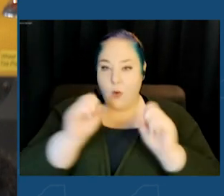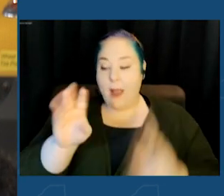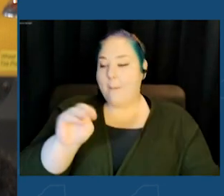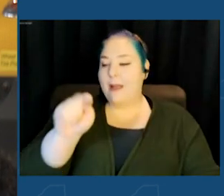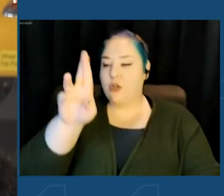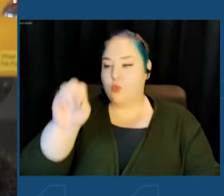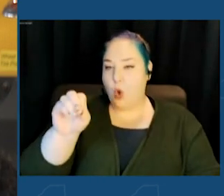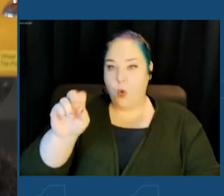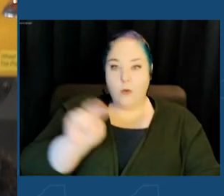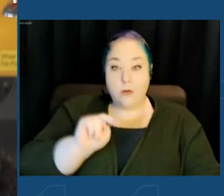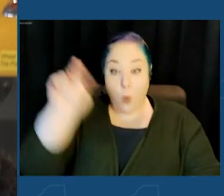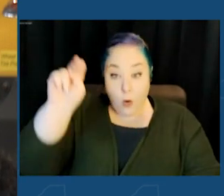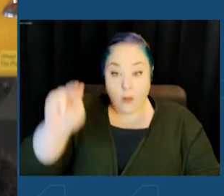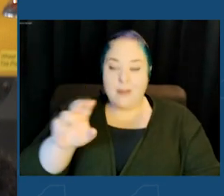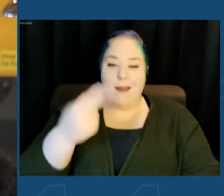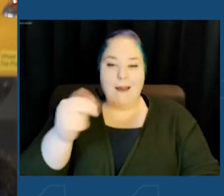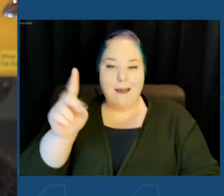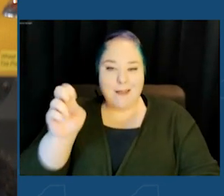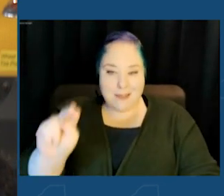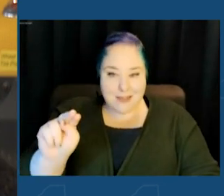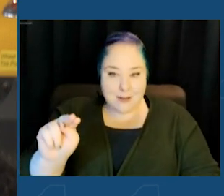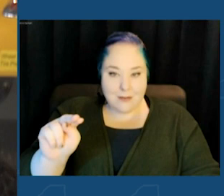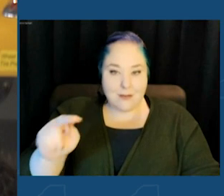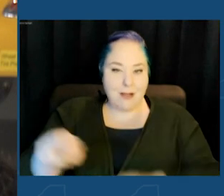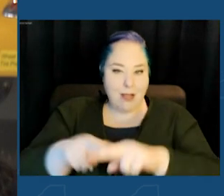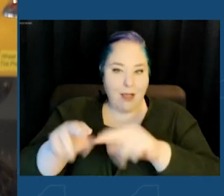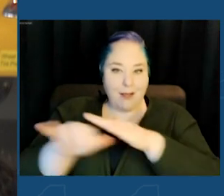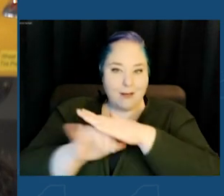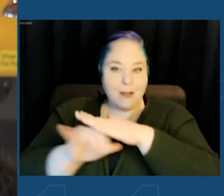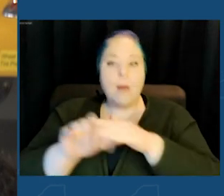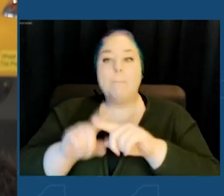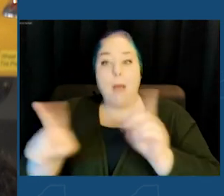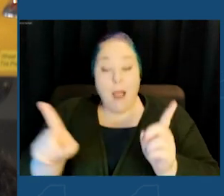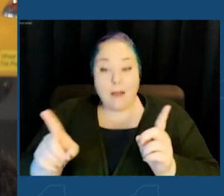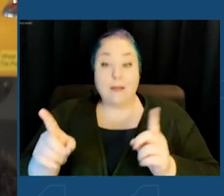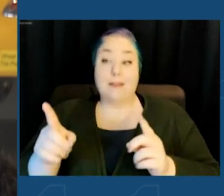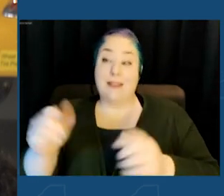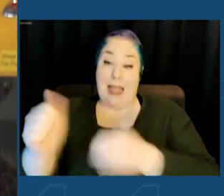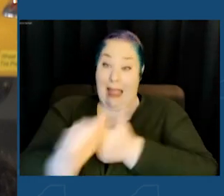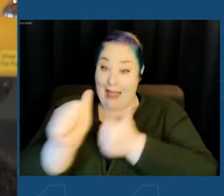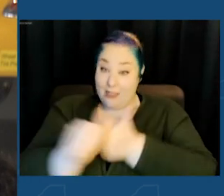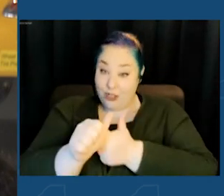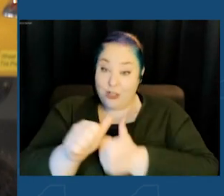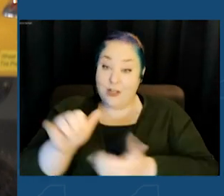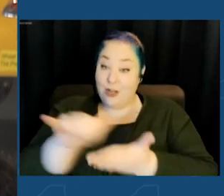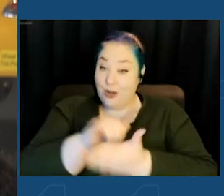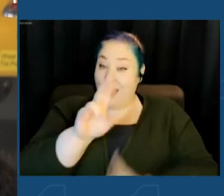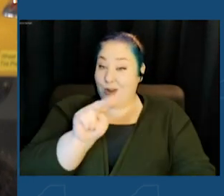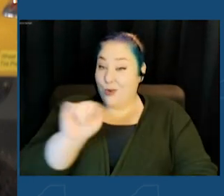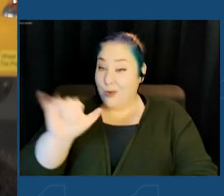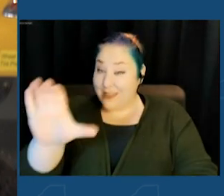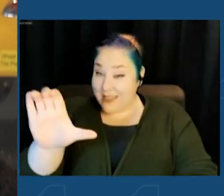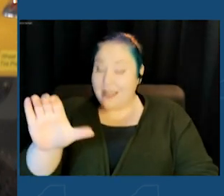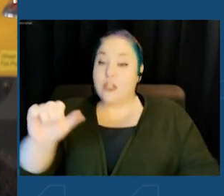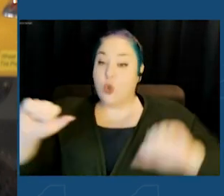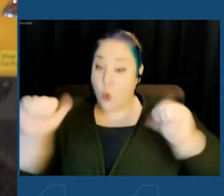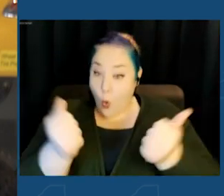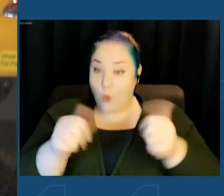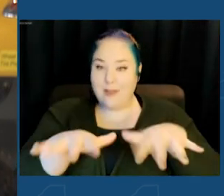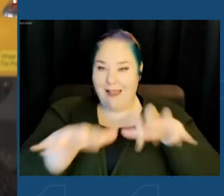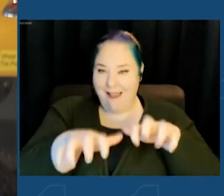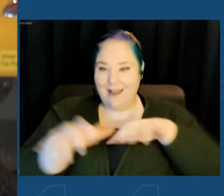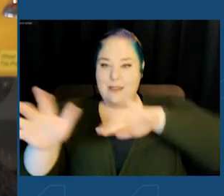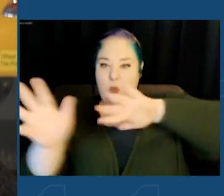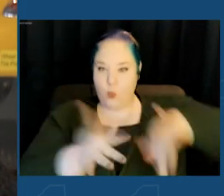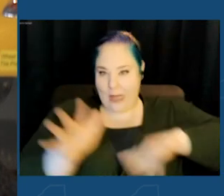Hudson line but right now the hazard in New York City will be the wind and the ice and the cold it shouldn't